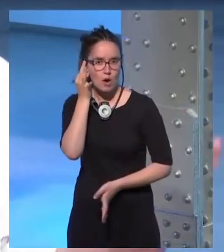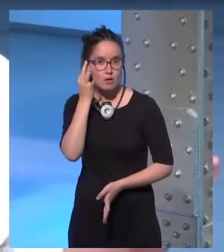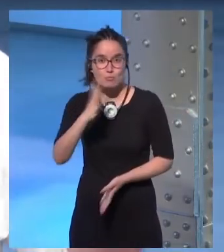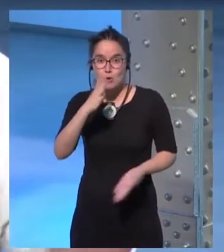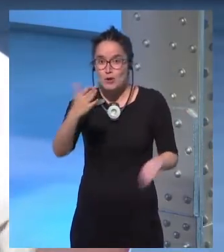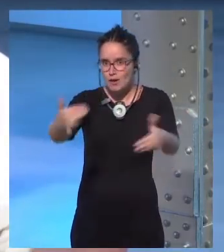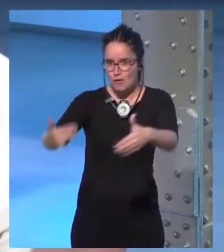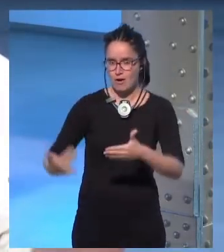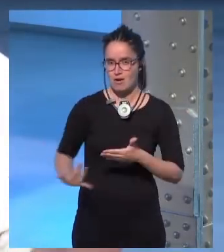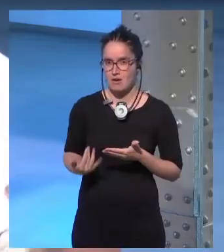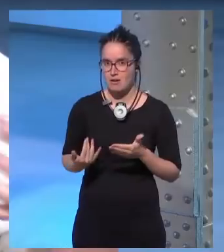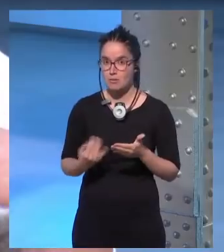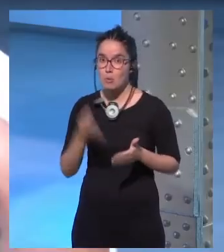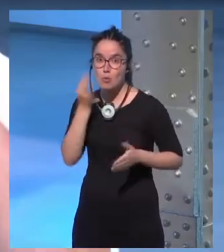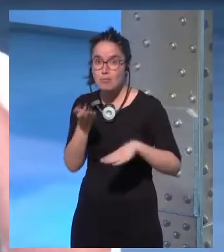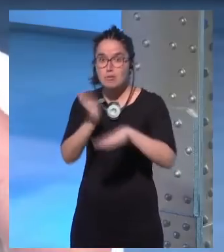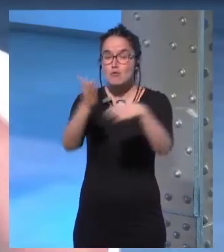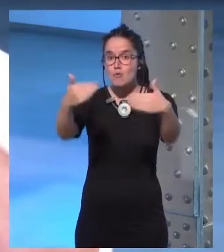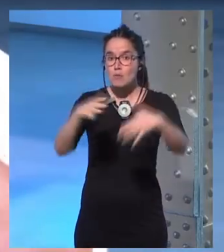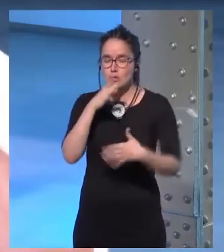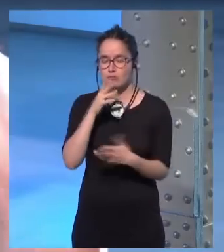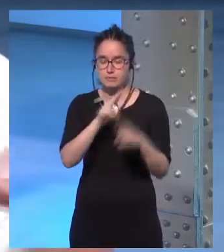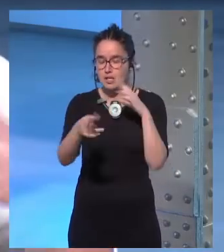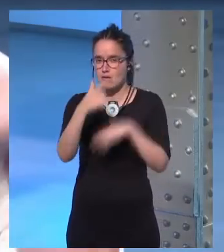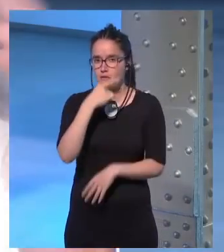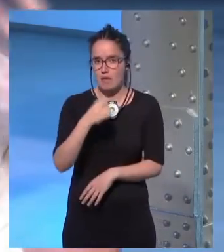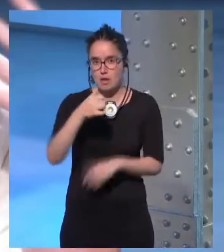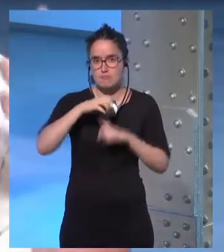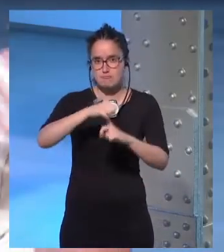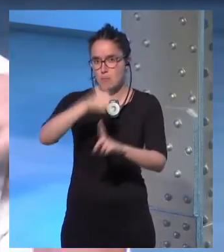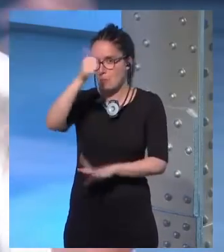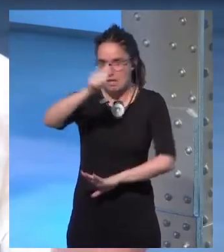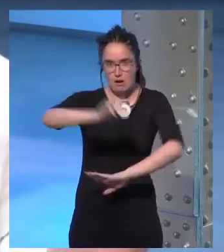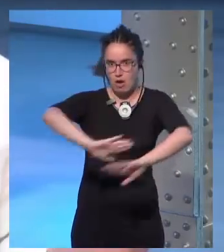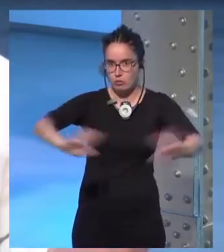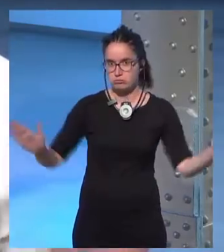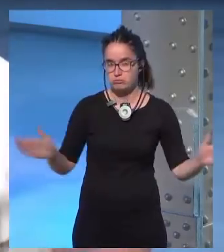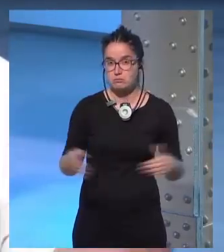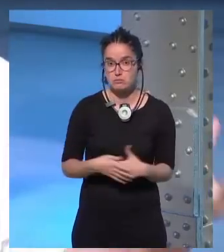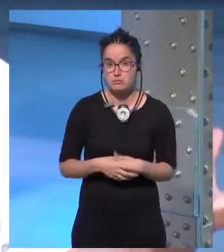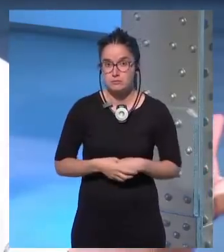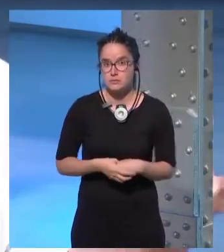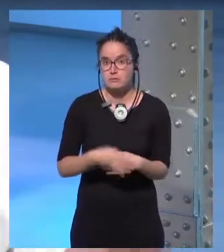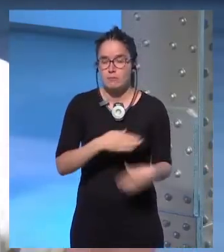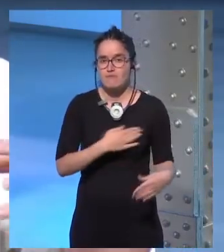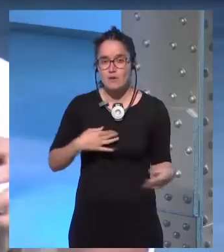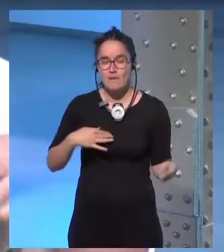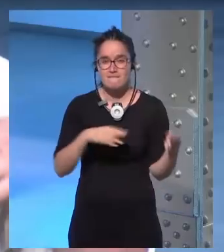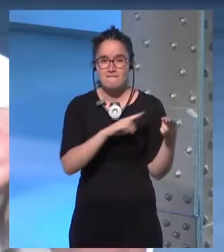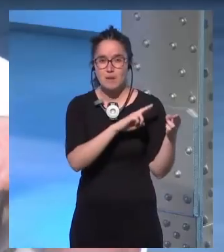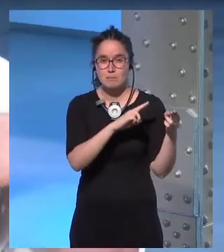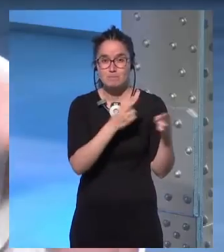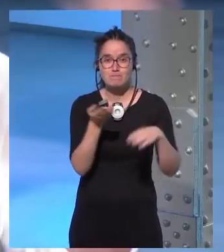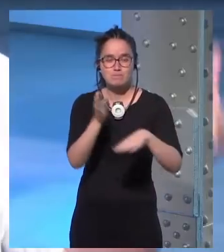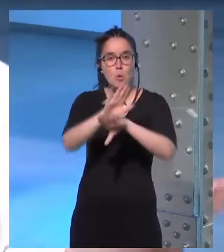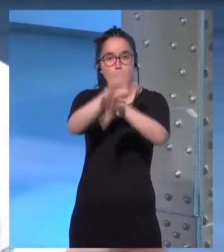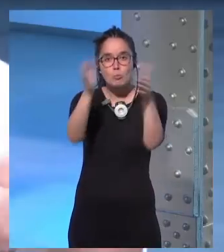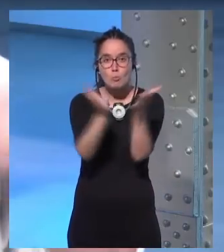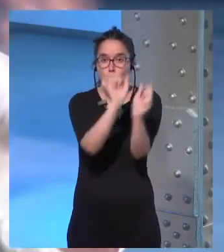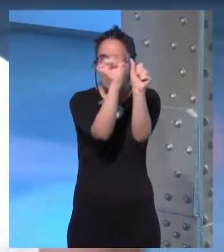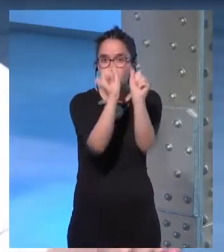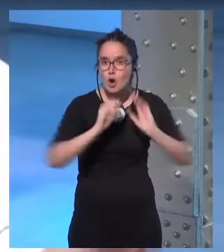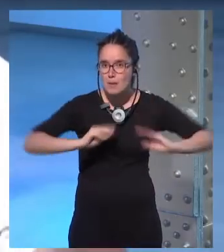is patriarchy. And so I said, well, I want to show not only the world the way it really is, but also the way the world